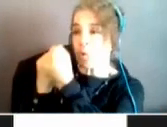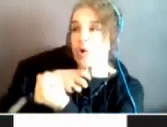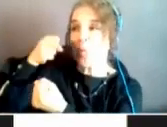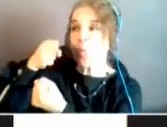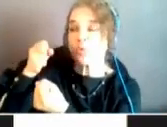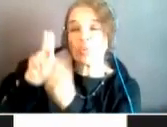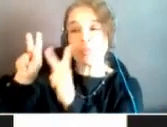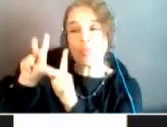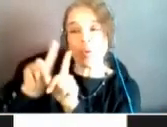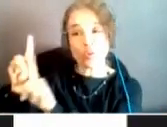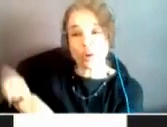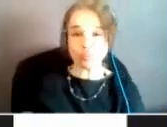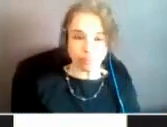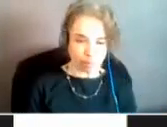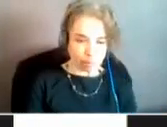next slide.